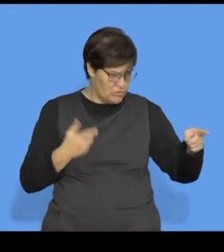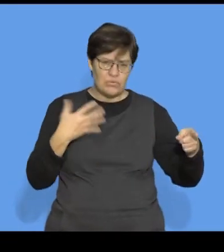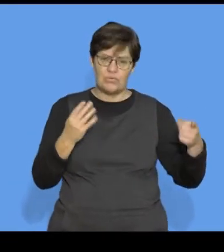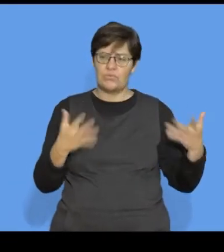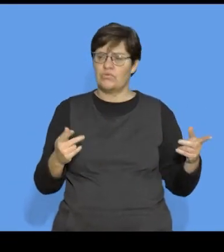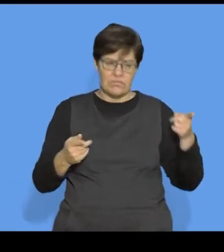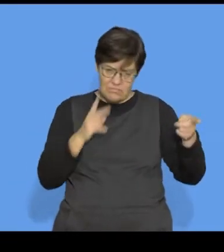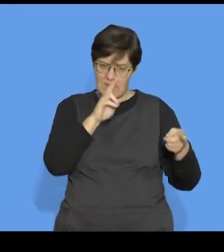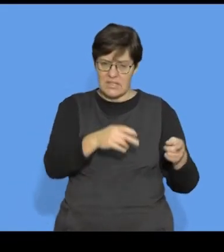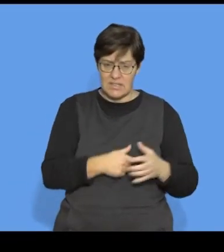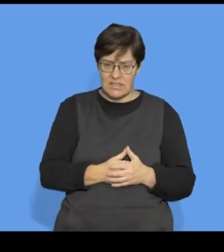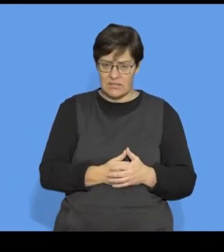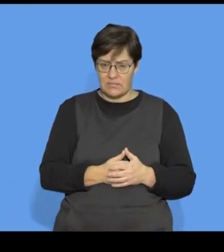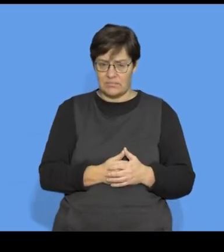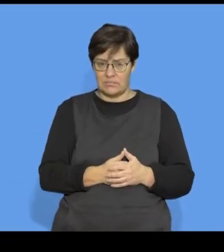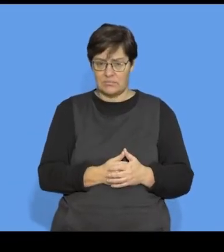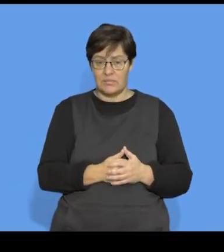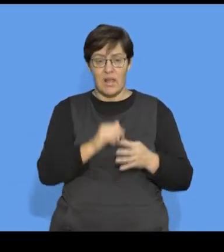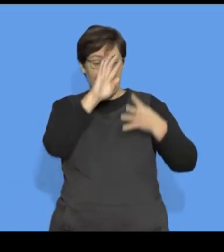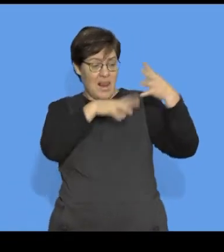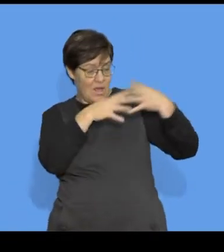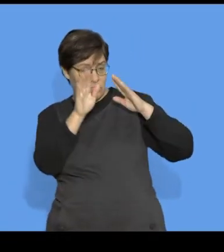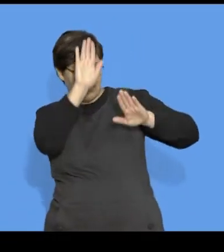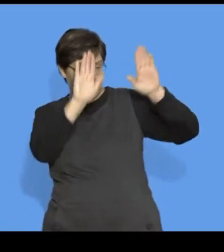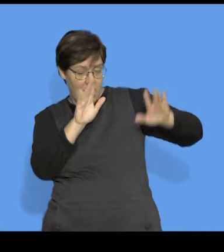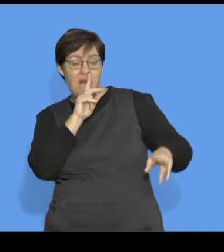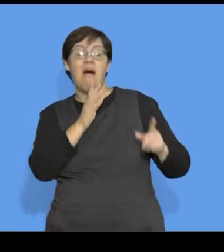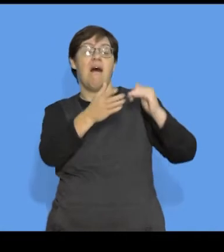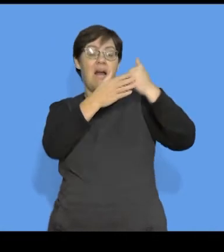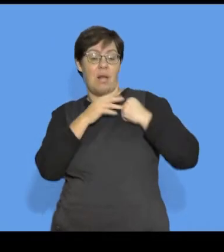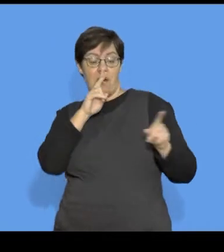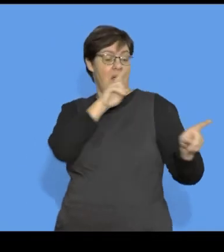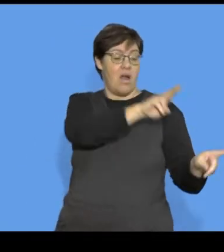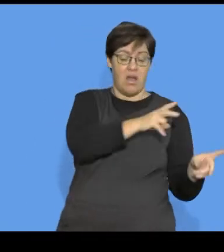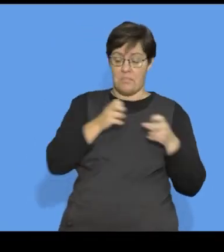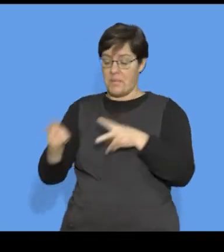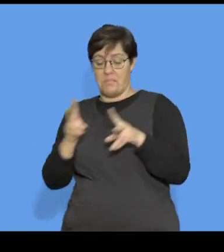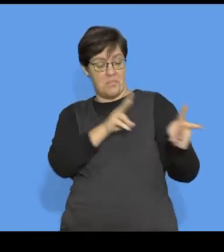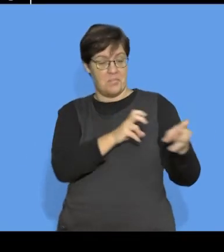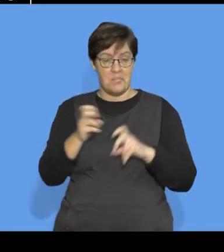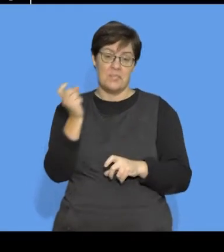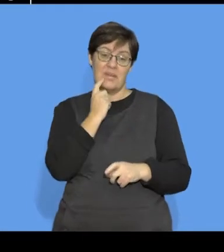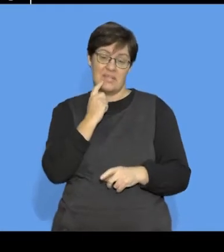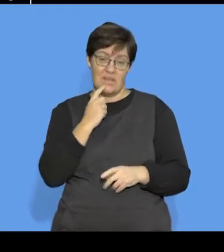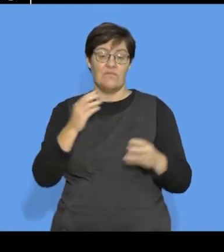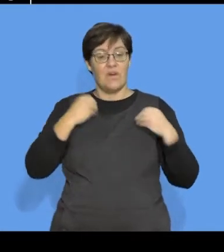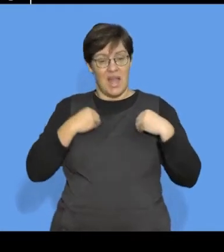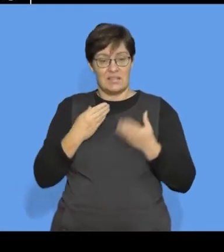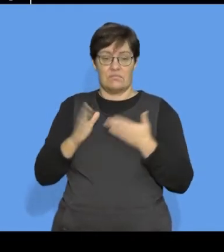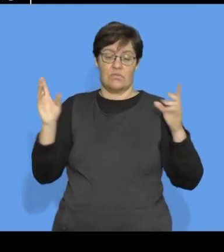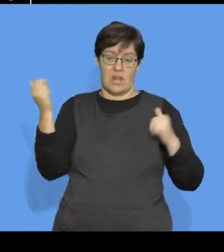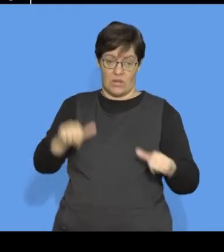new. You've calculated it. There it is. And the layout here also helps you when it comes to your